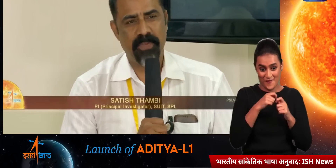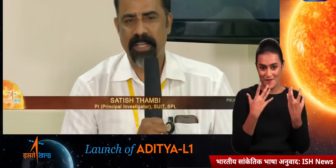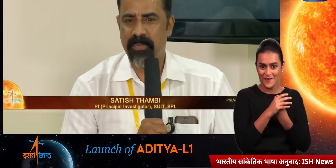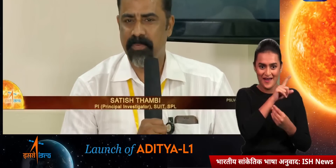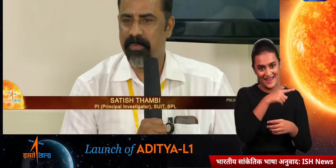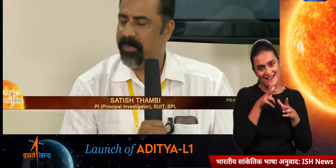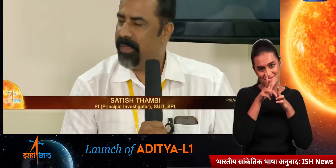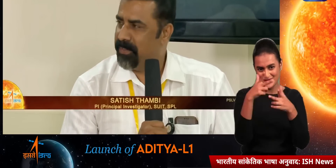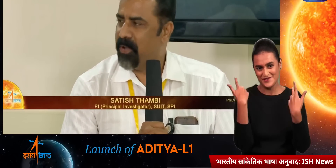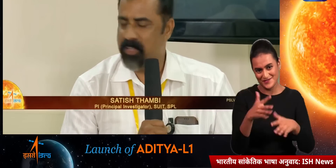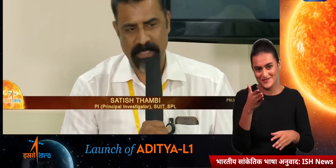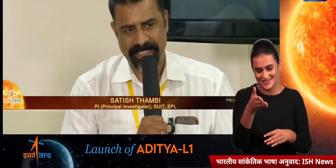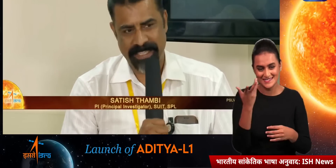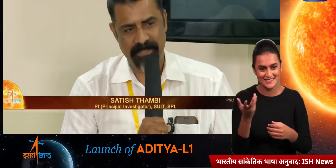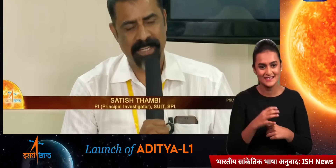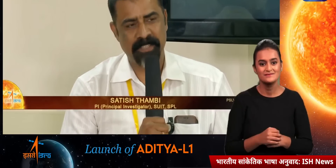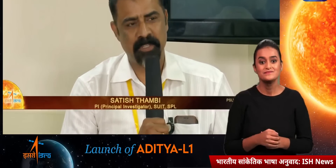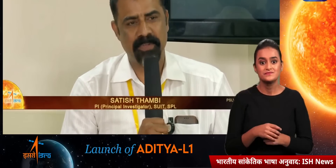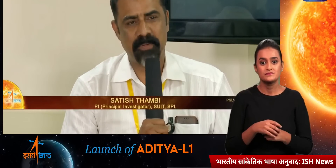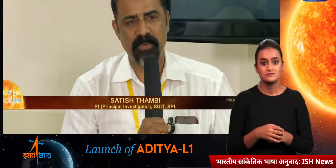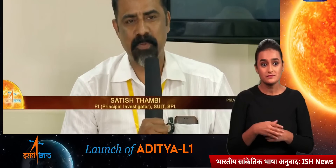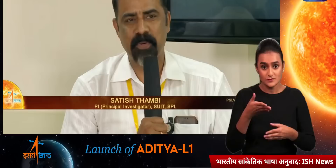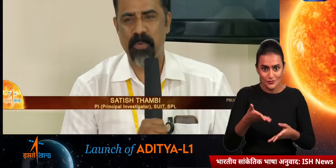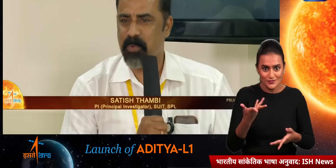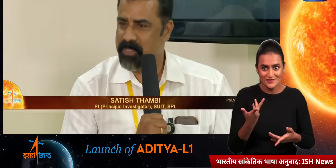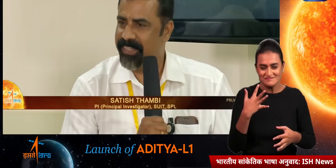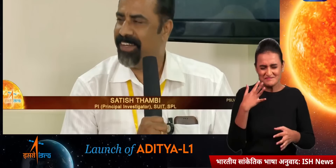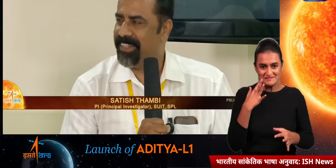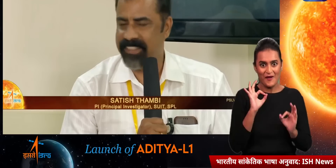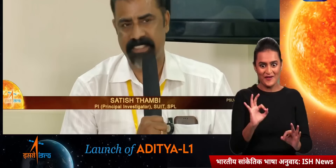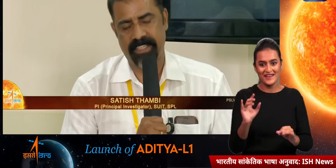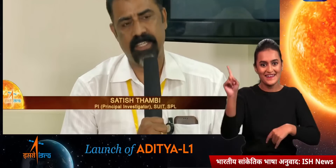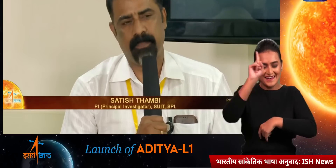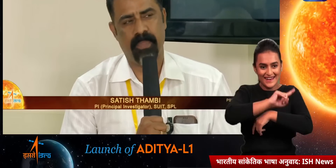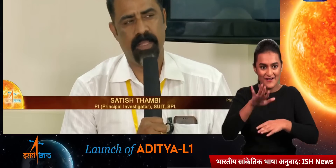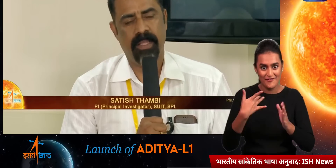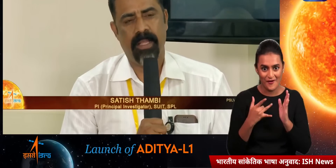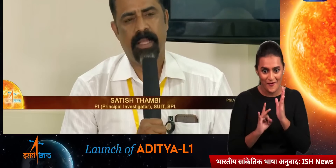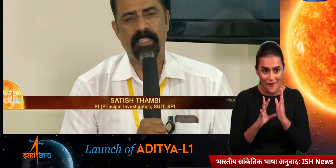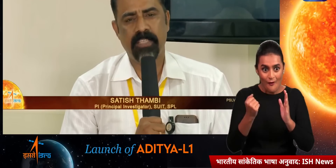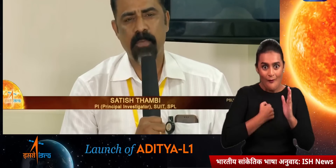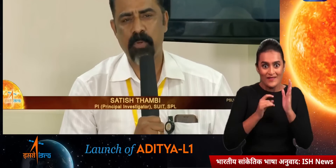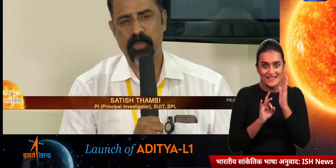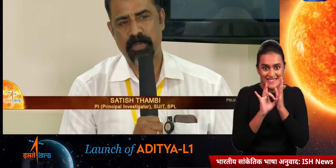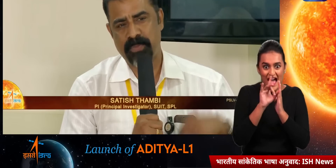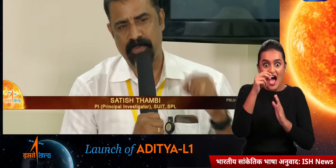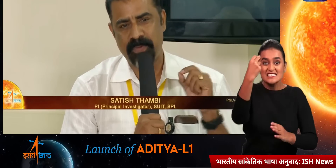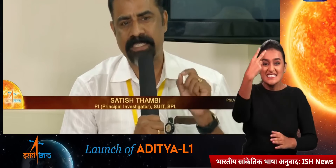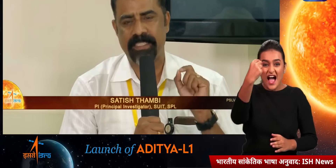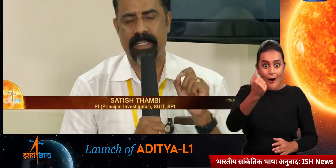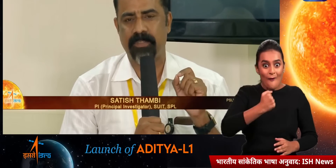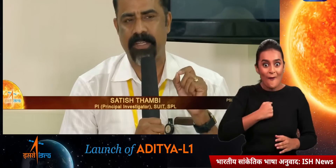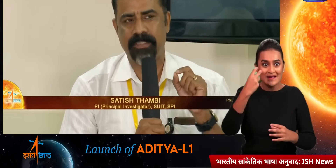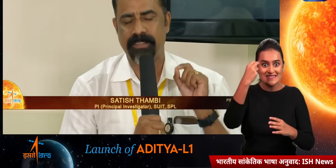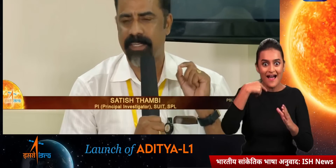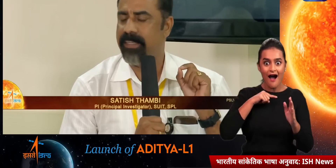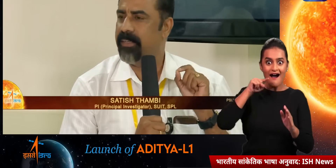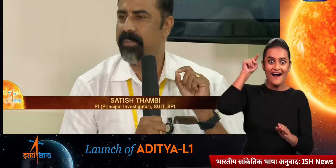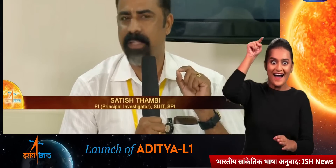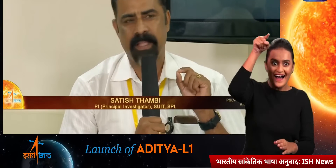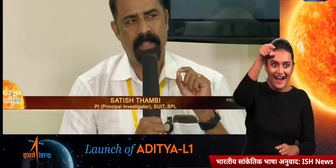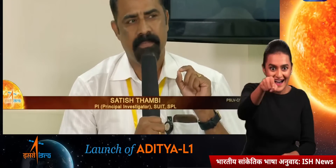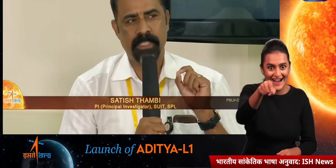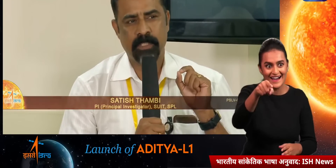Today we have the auspicious day where actually we are going to our own star, that is the sun. Just I want to tell to the viewers that actually the